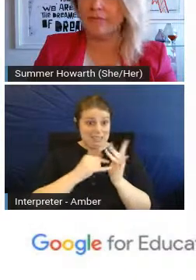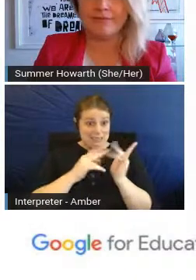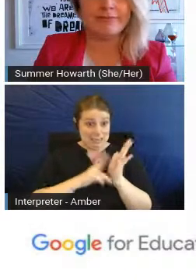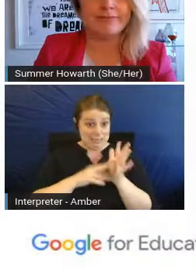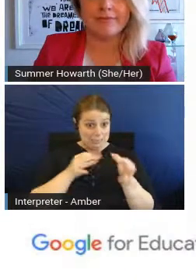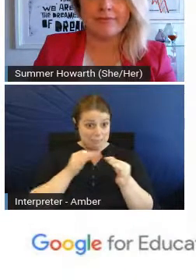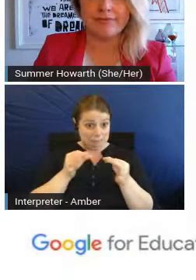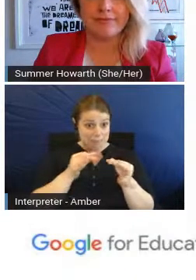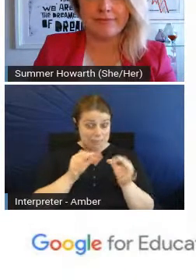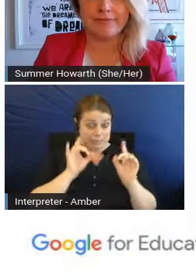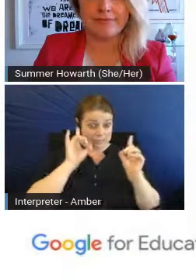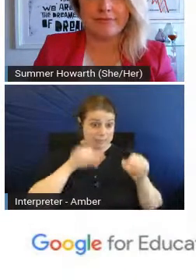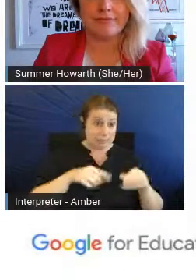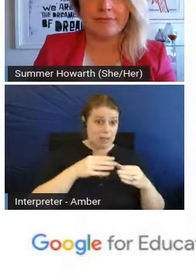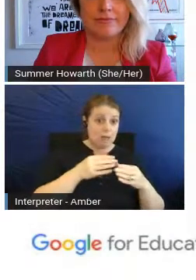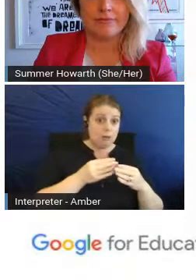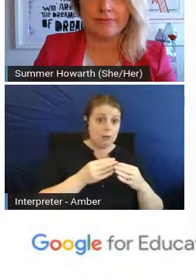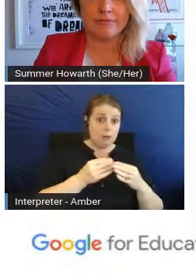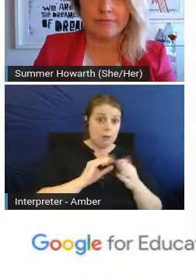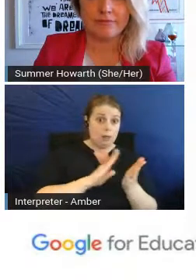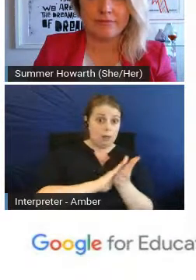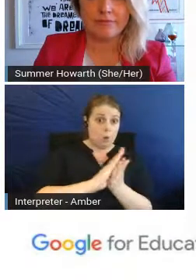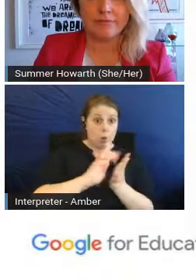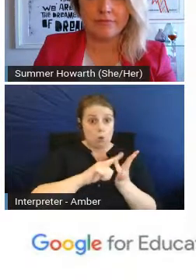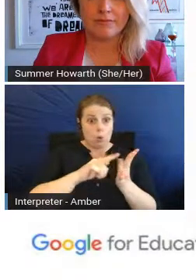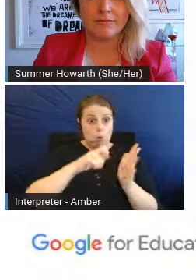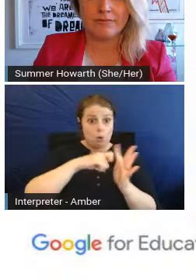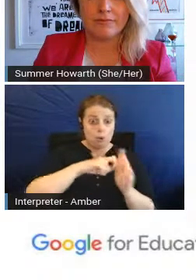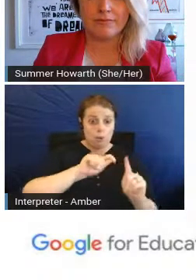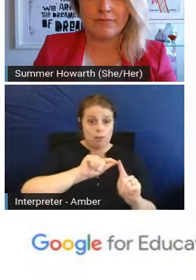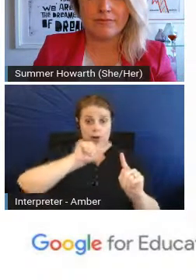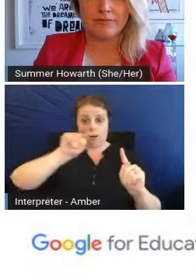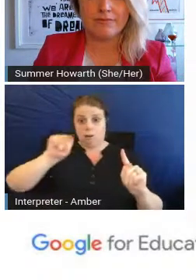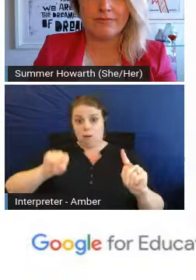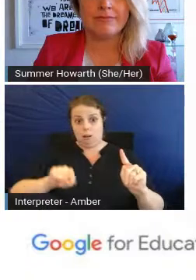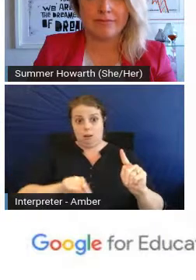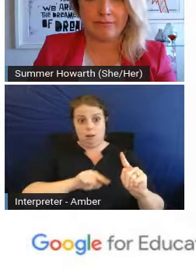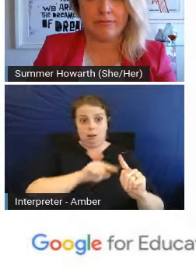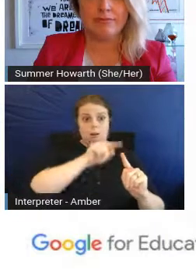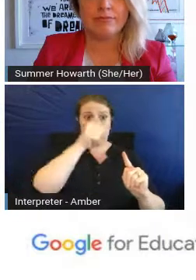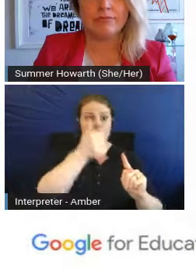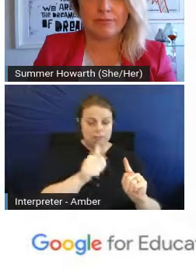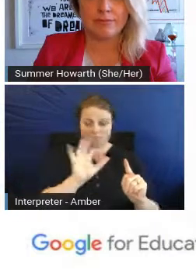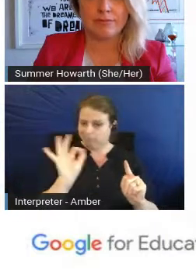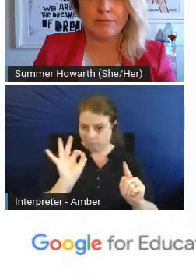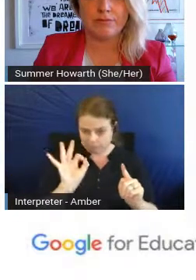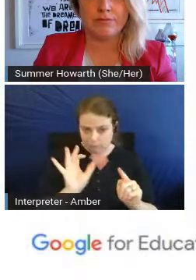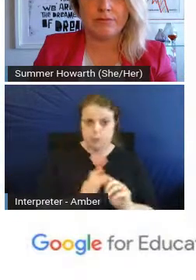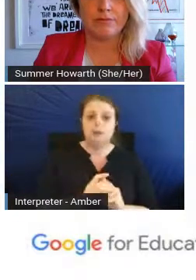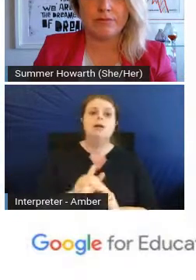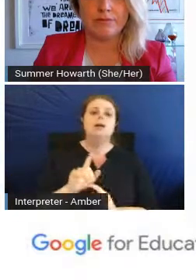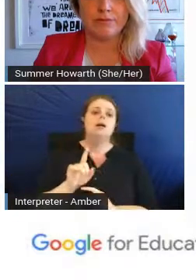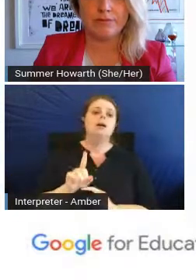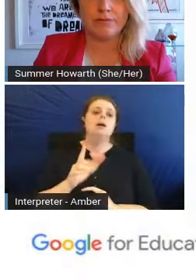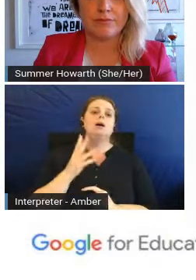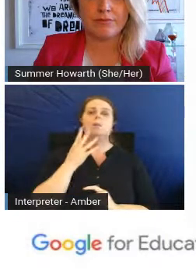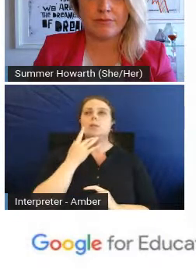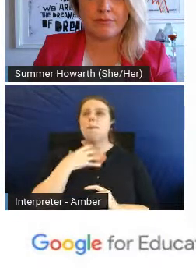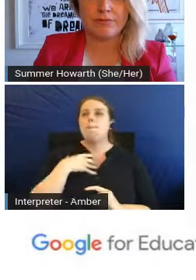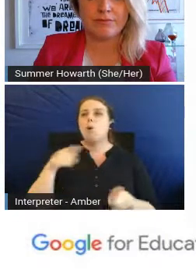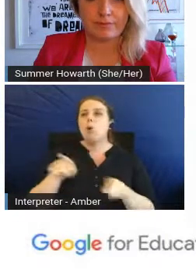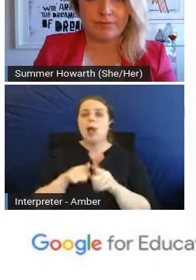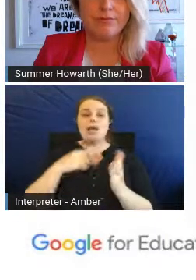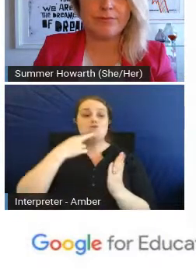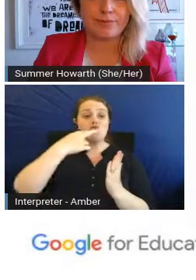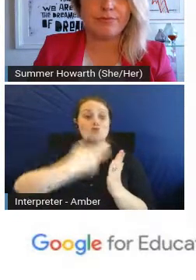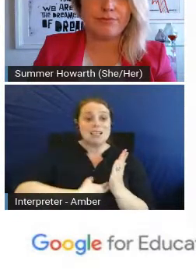start with a hook and then you go through each of these sections and then you've finished. What this is if you imagine it's more like a recipe. In fact,